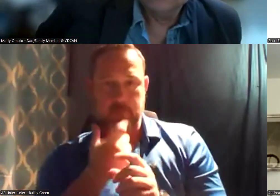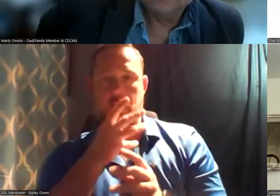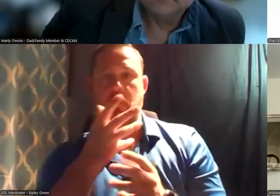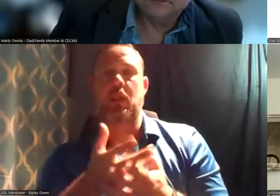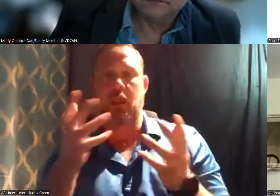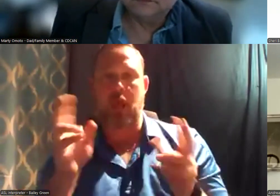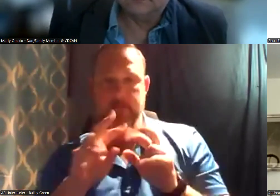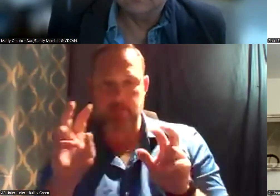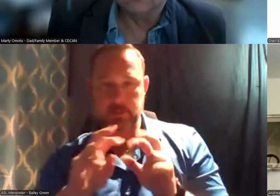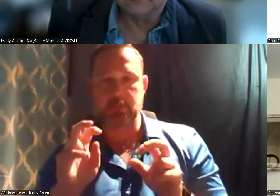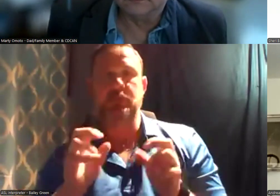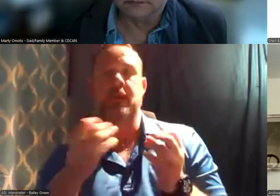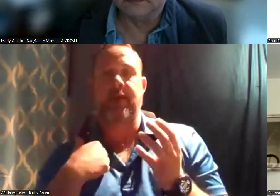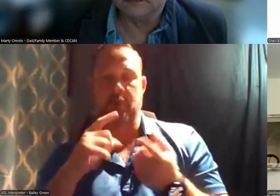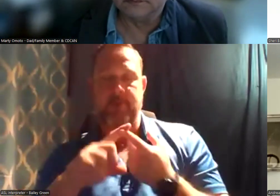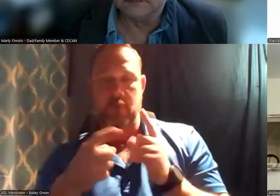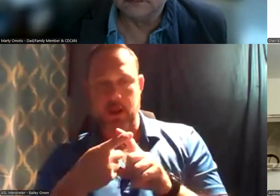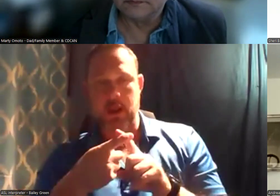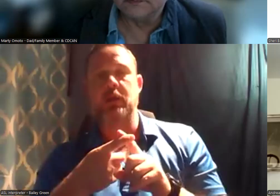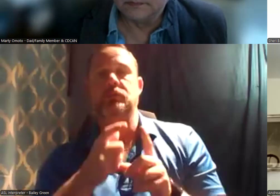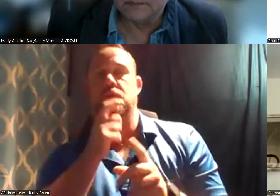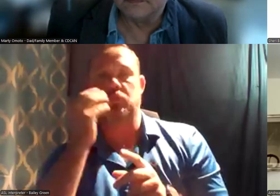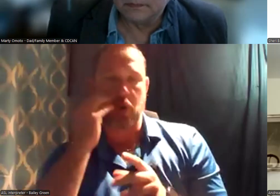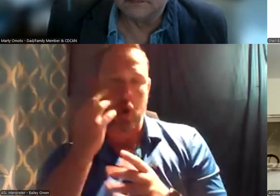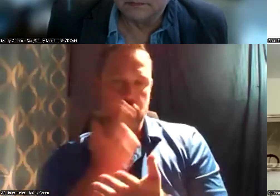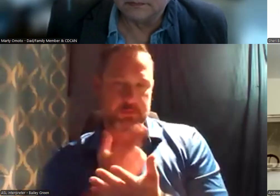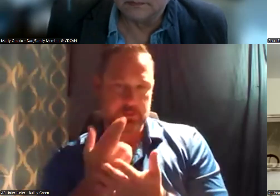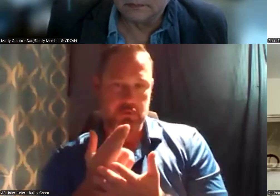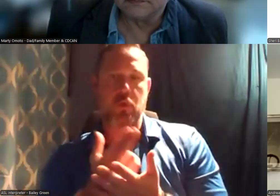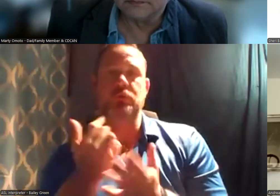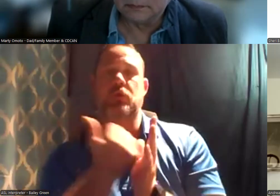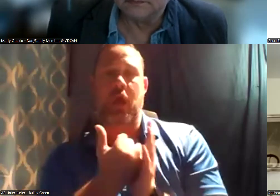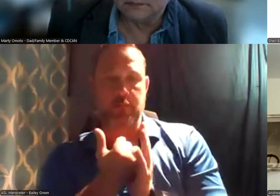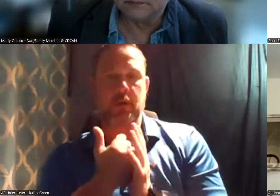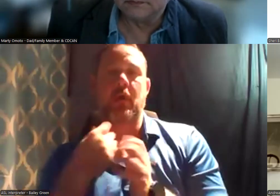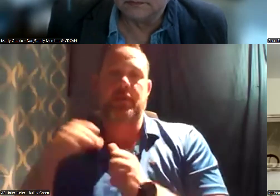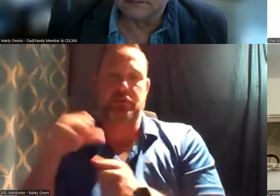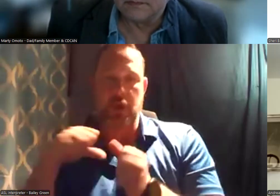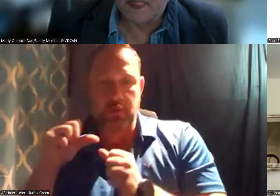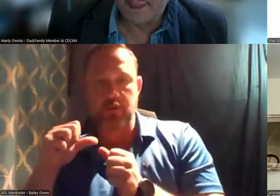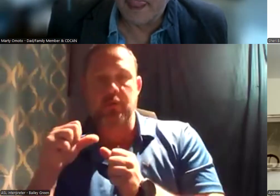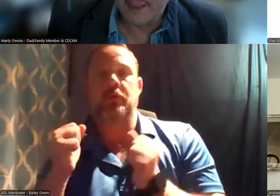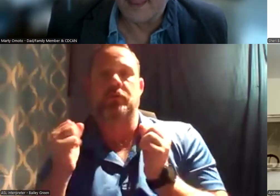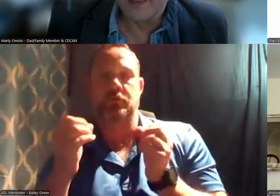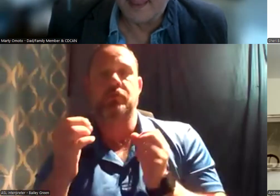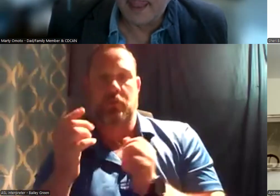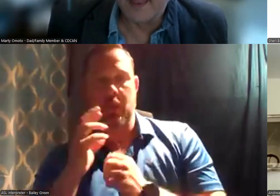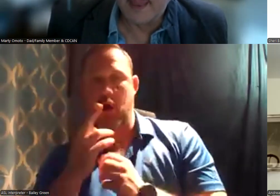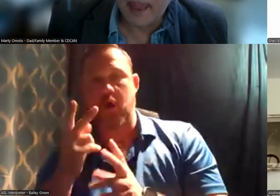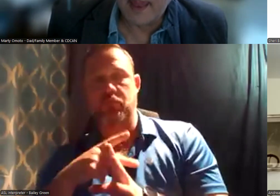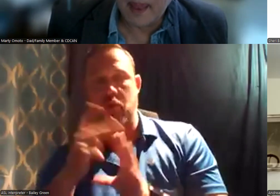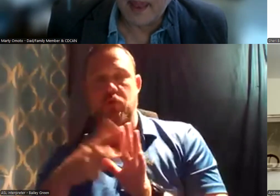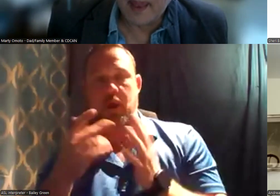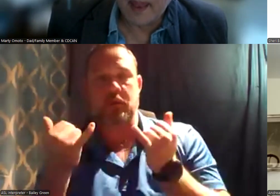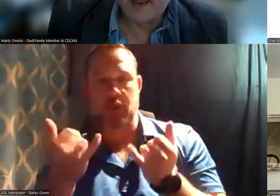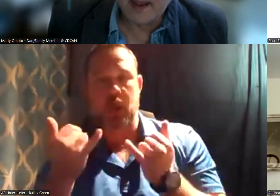research. I have friends that know of resources and they help me. We help each other. So there are programs right